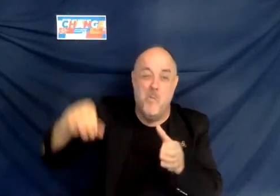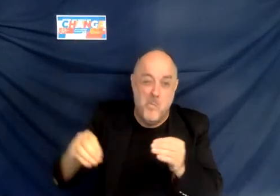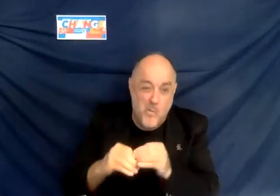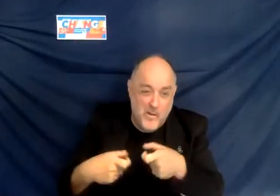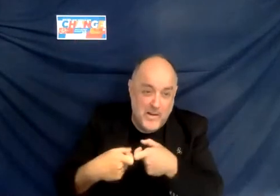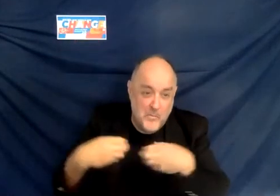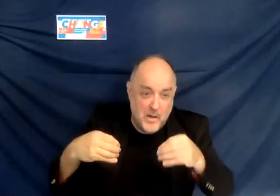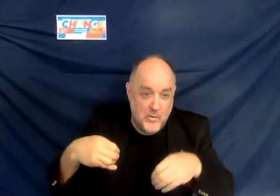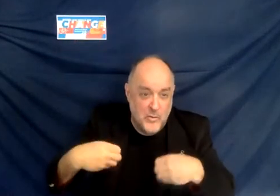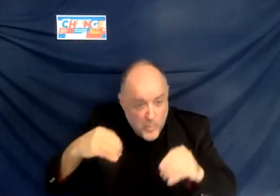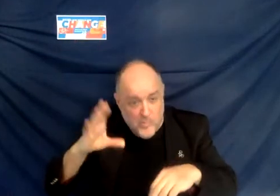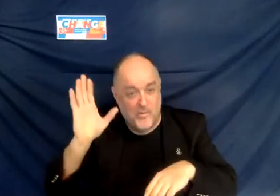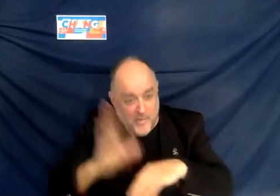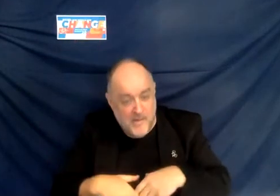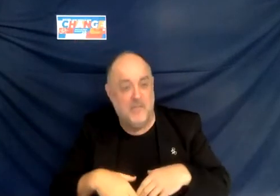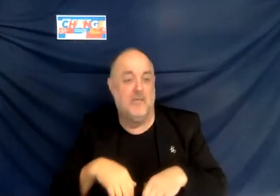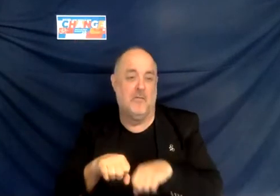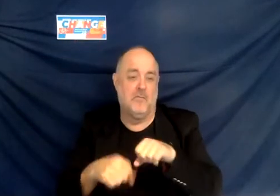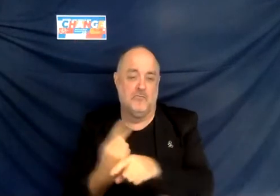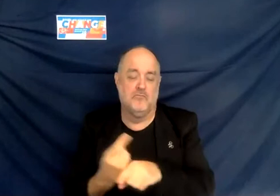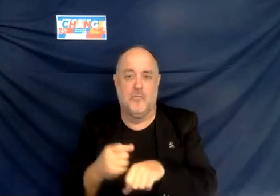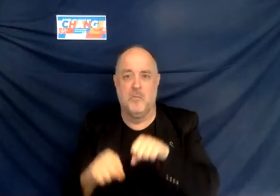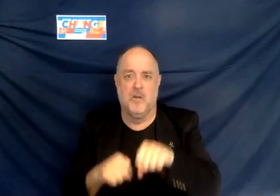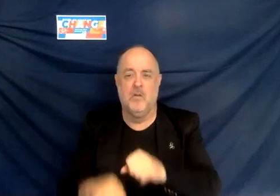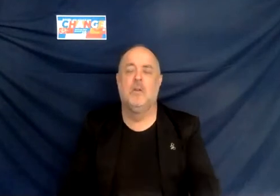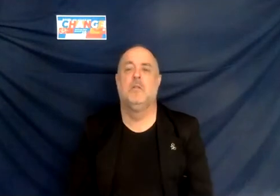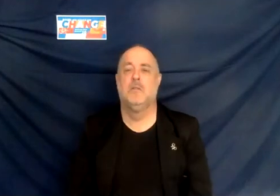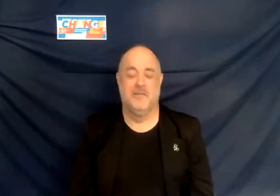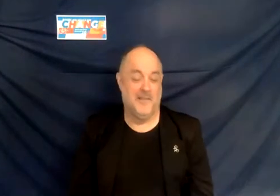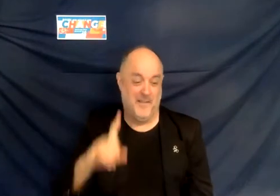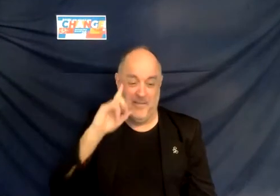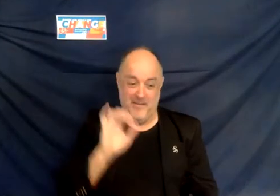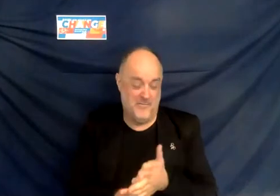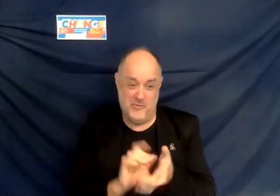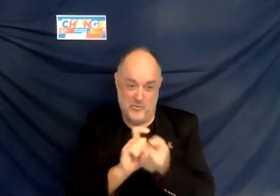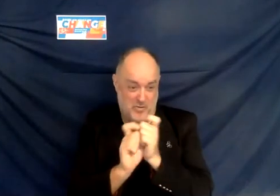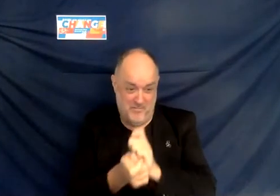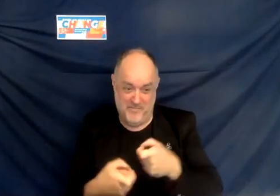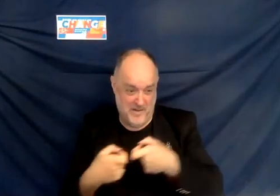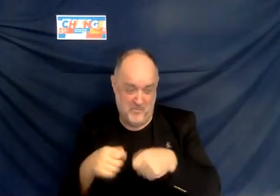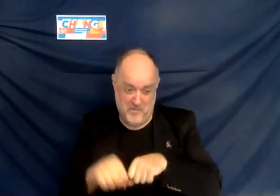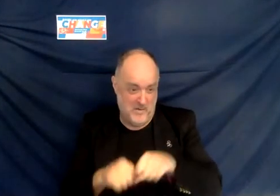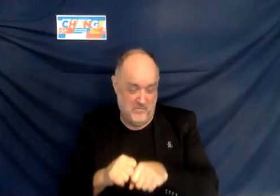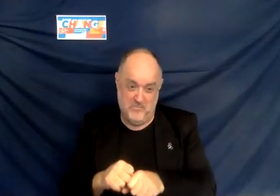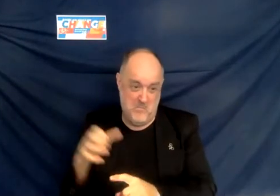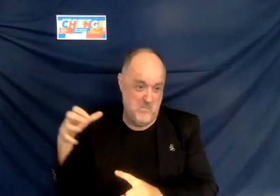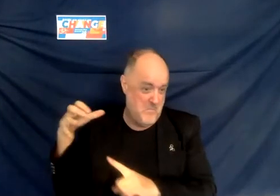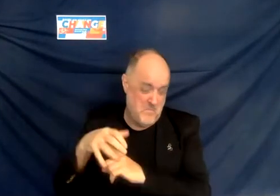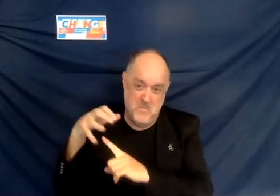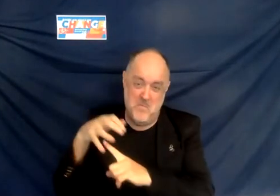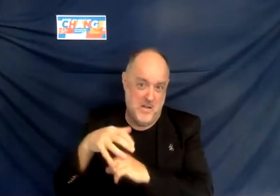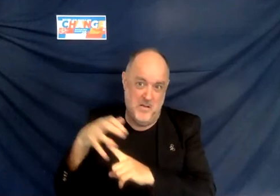bikes here in the Netherlands. And I think they've just accelerated this transition towards electromobility.